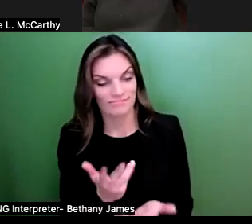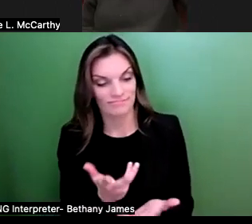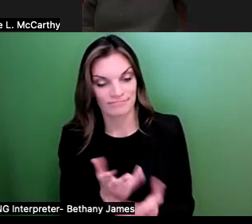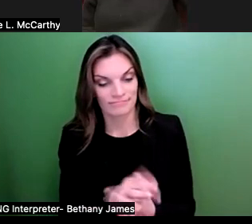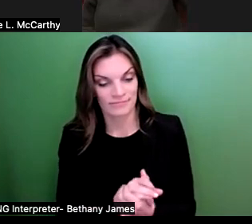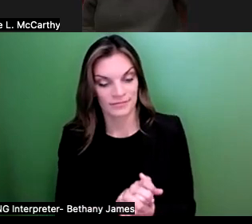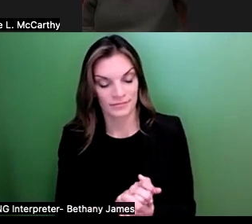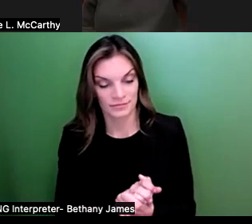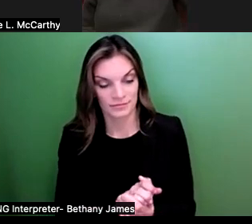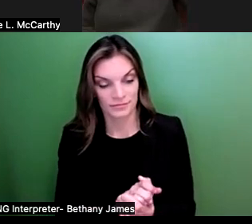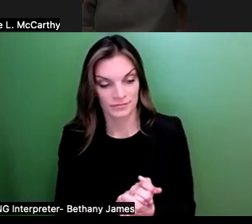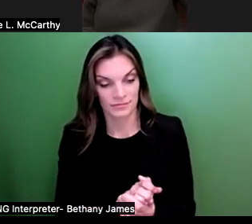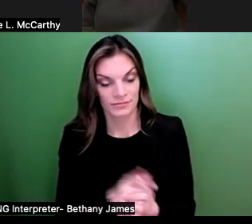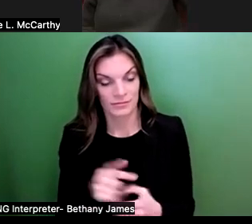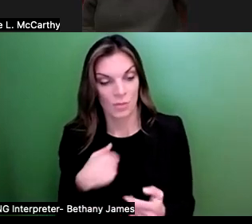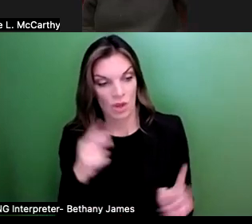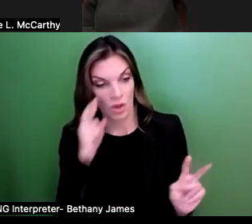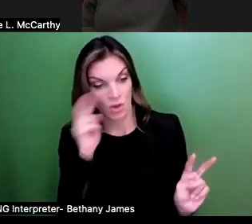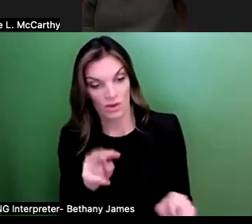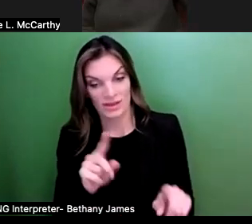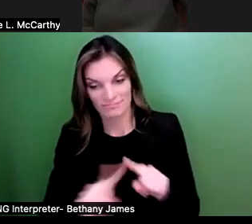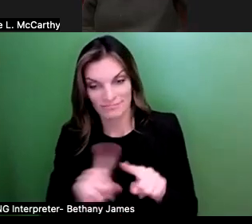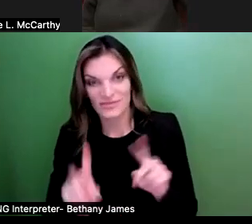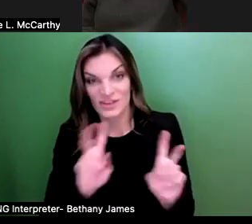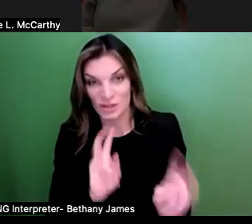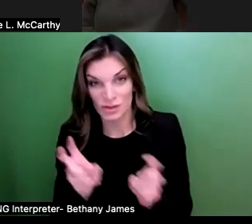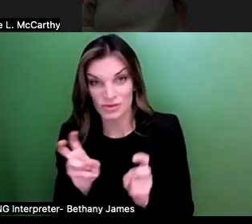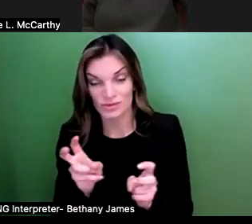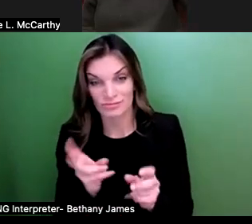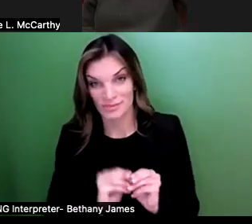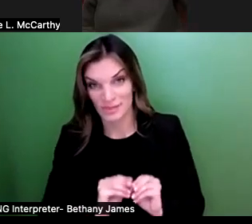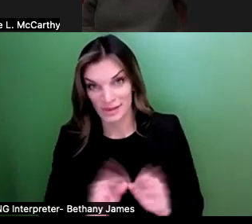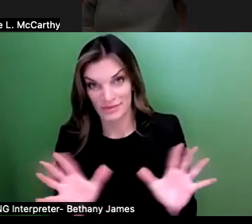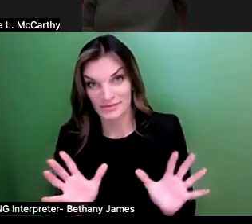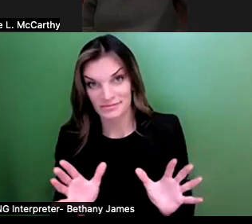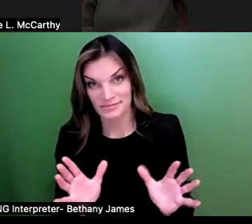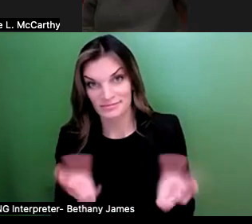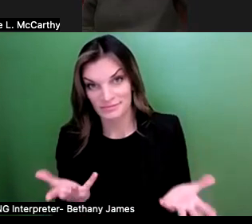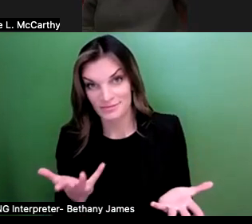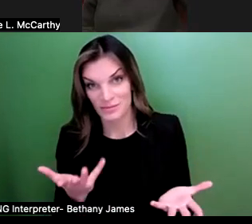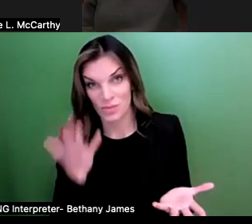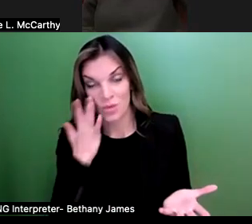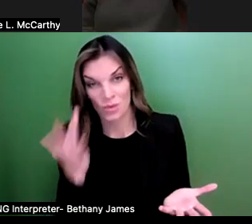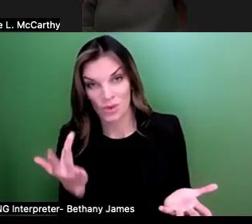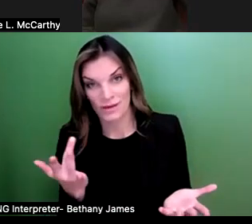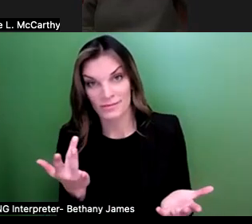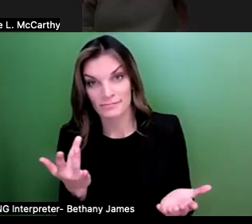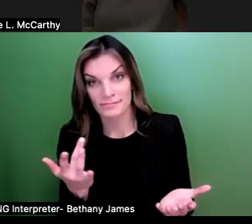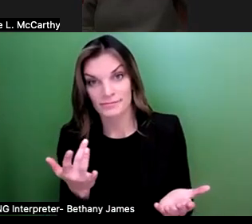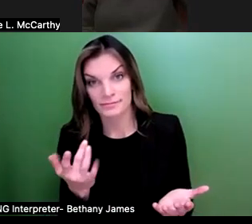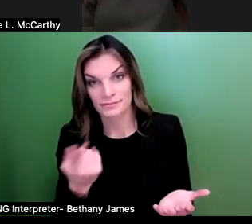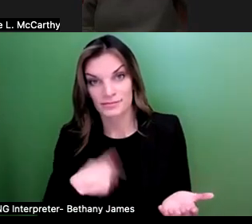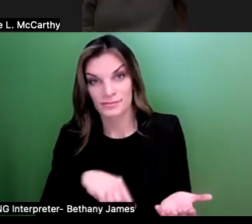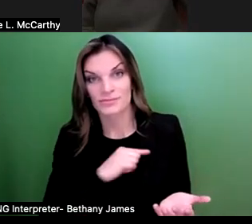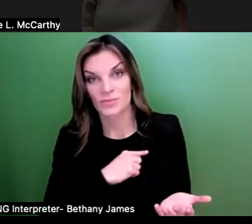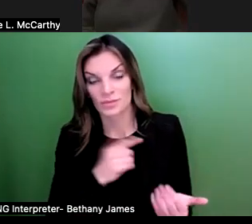that when we look at all the different issues, that obviously part of the reason why we've